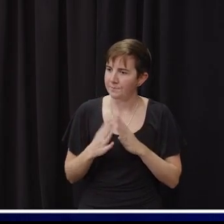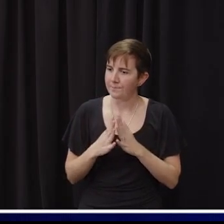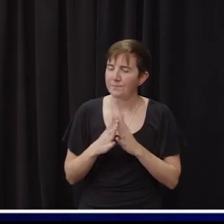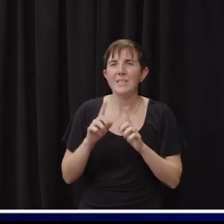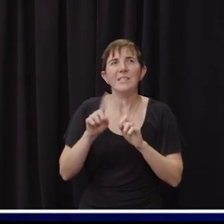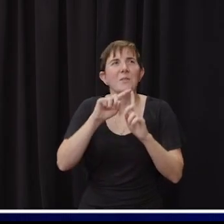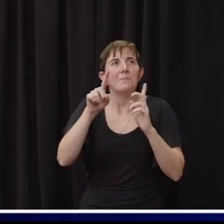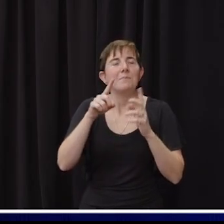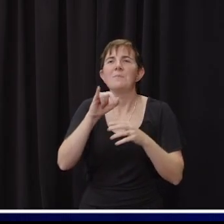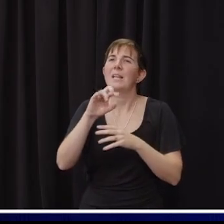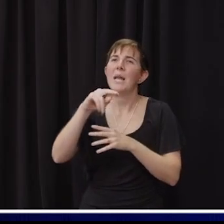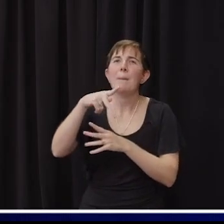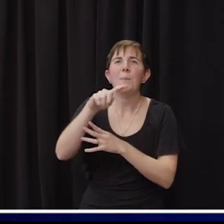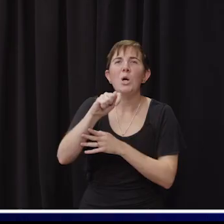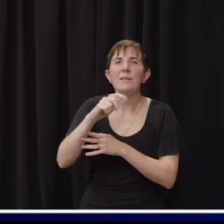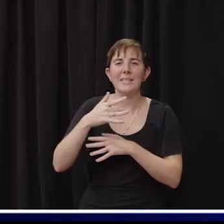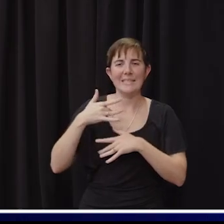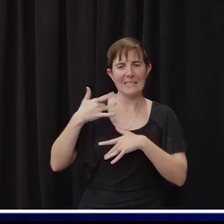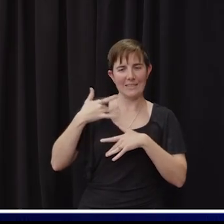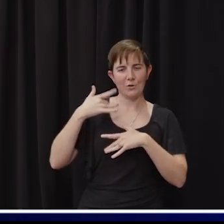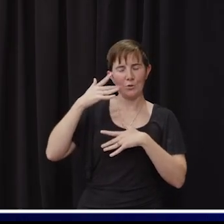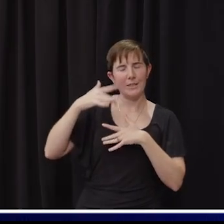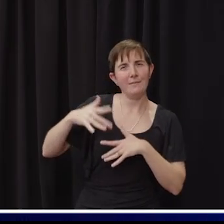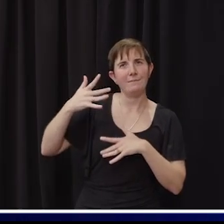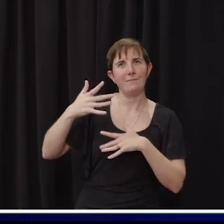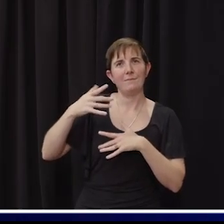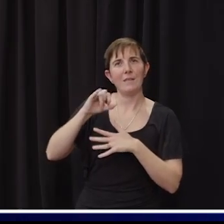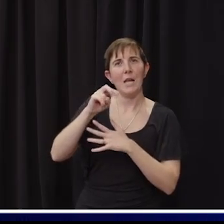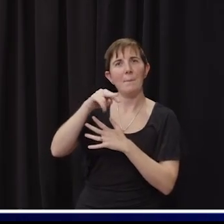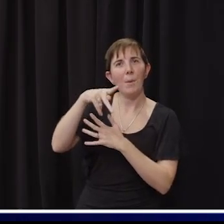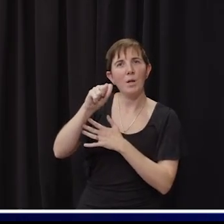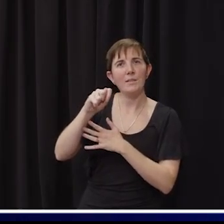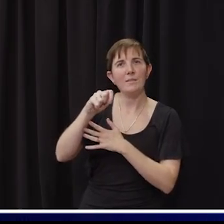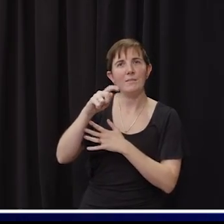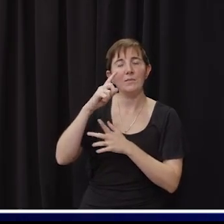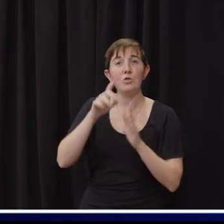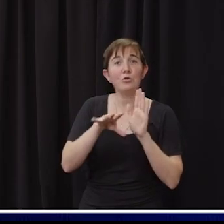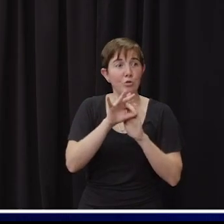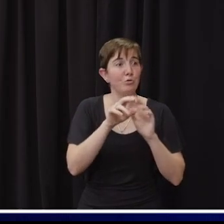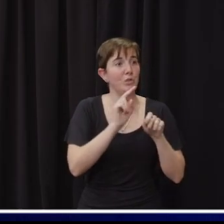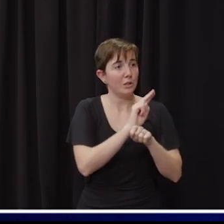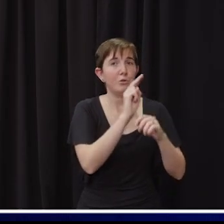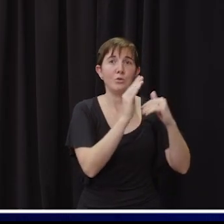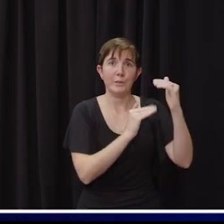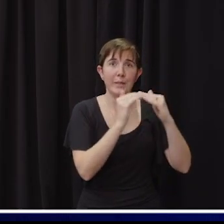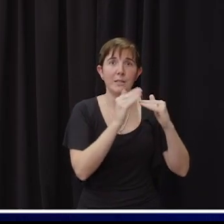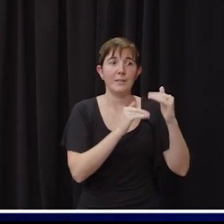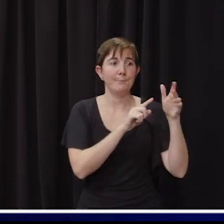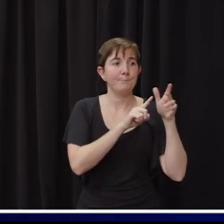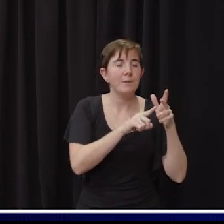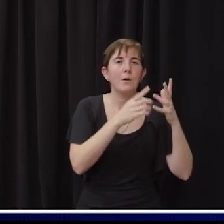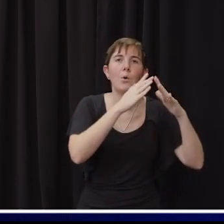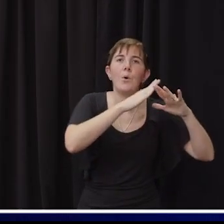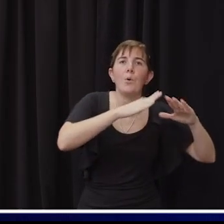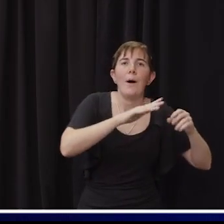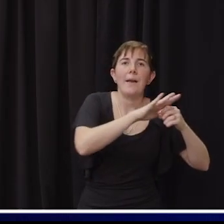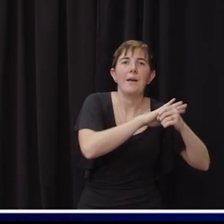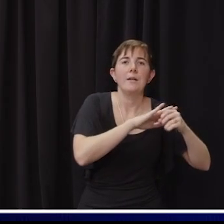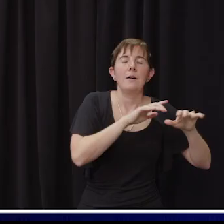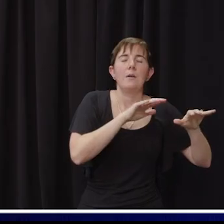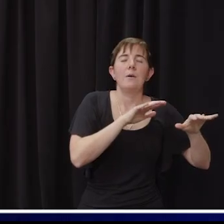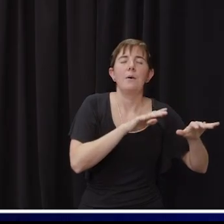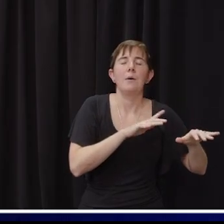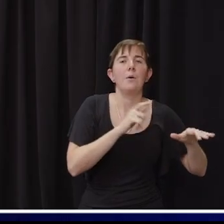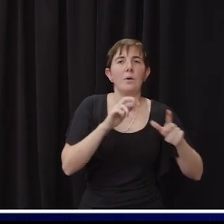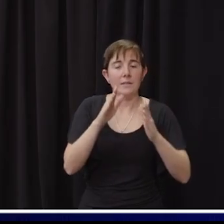input, like sensory input for people, so you can kind of choose. You can use the building, going through a little quieter area, or going